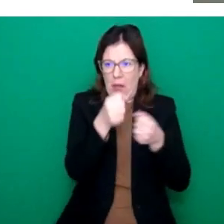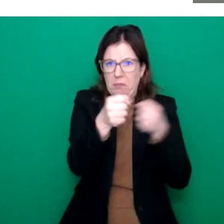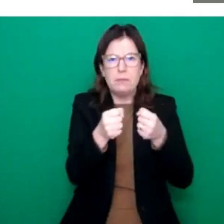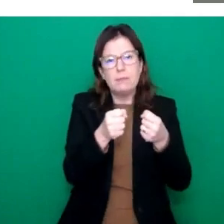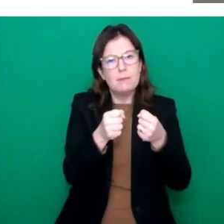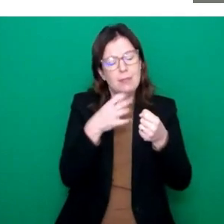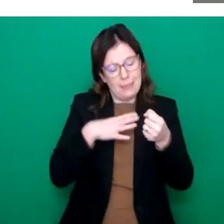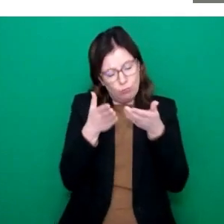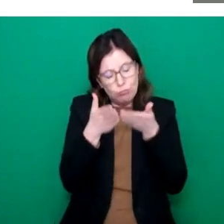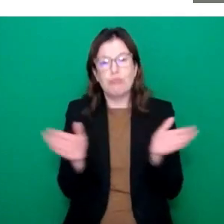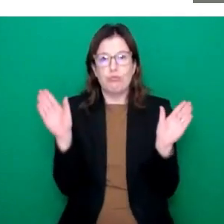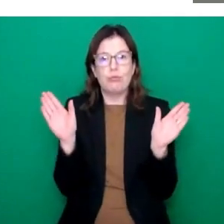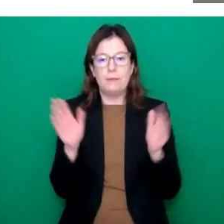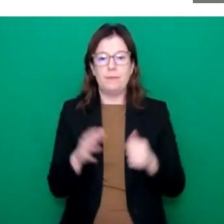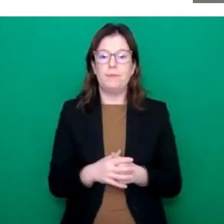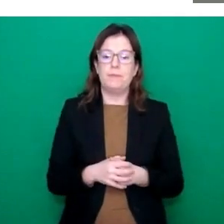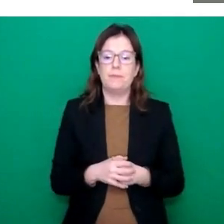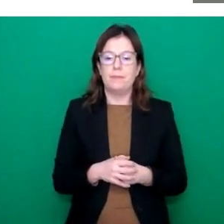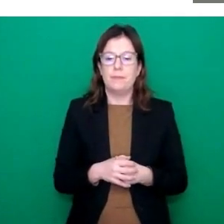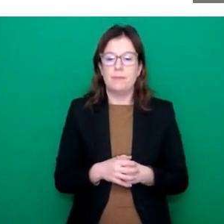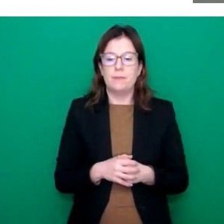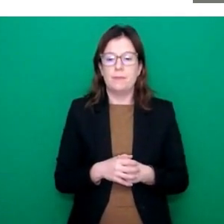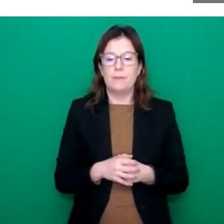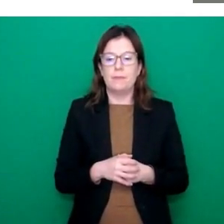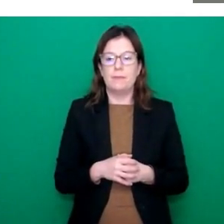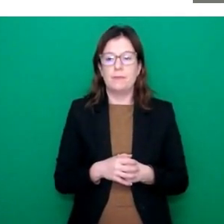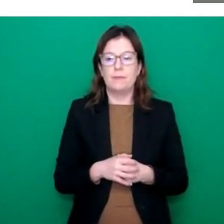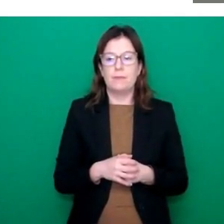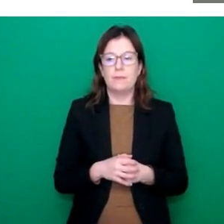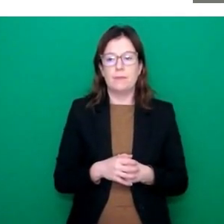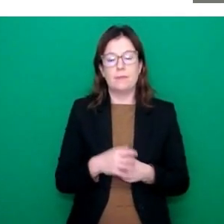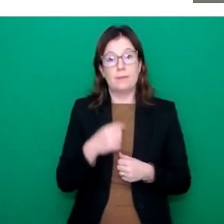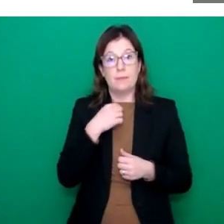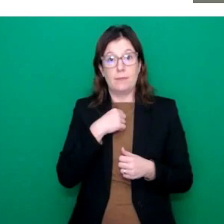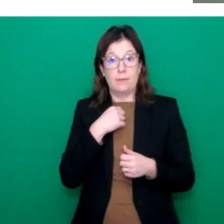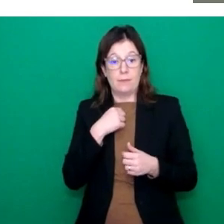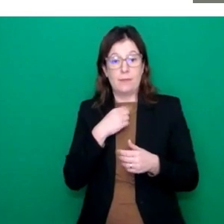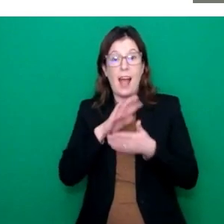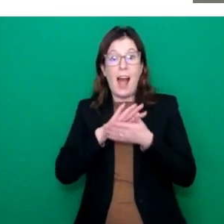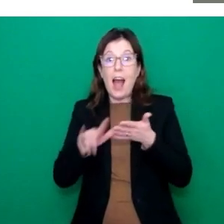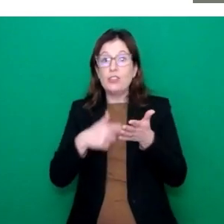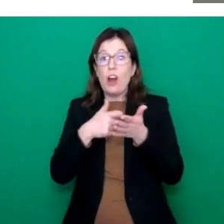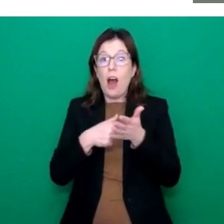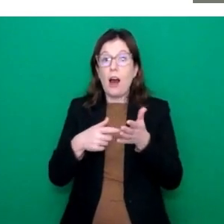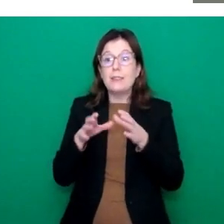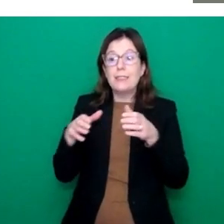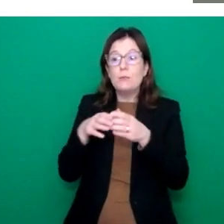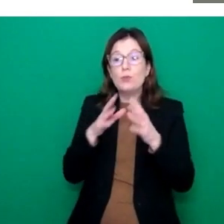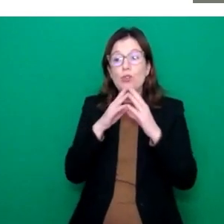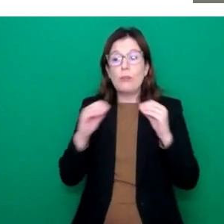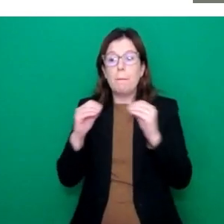This is a piece of work that we are currently working on, and we are working closely with our HR team at Surrey and Borders on how